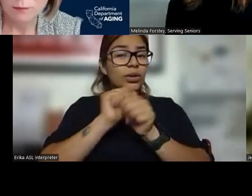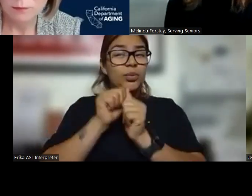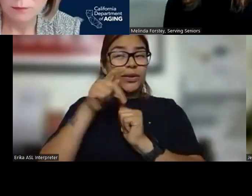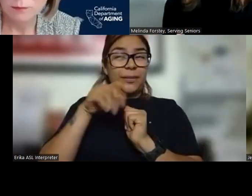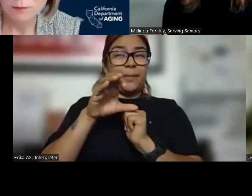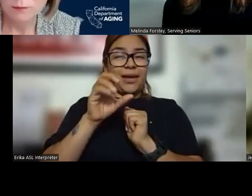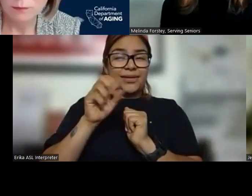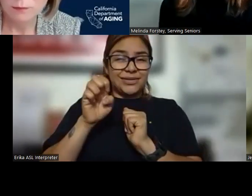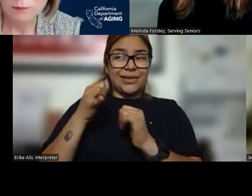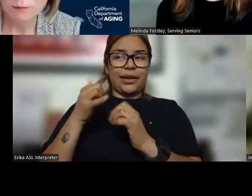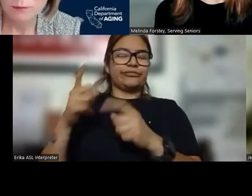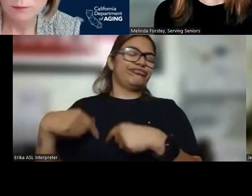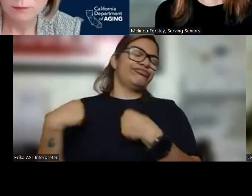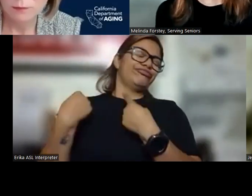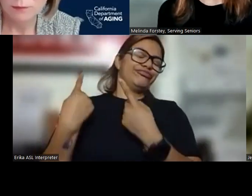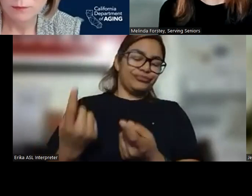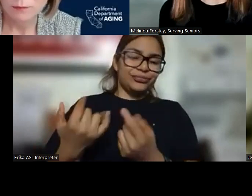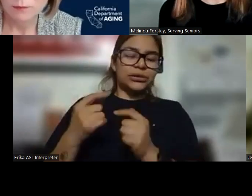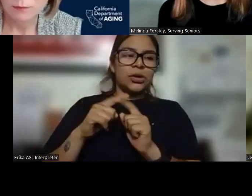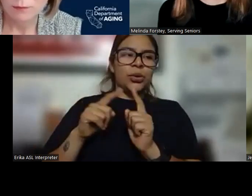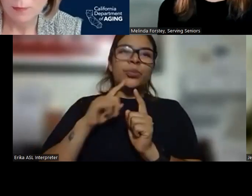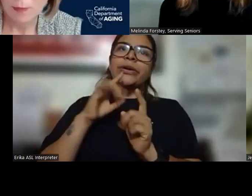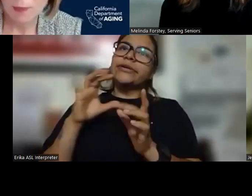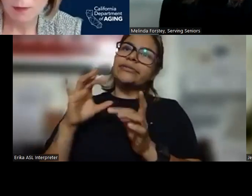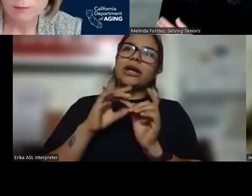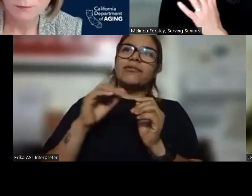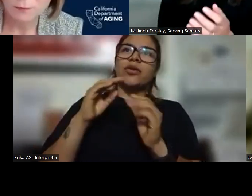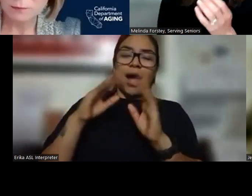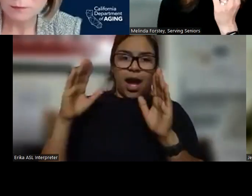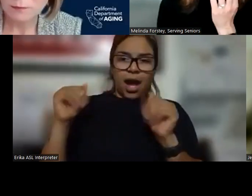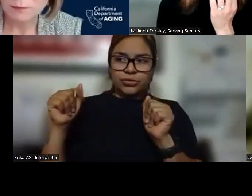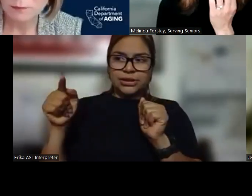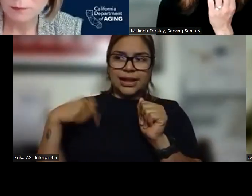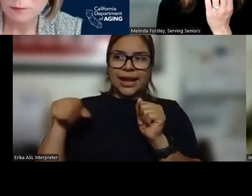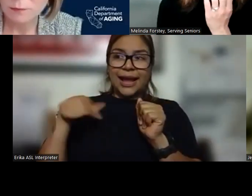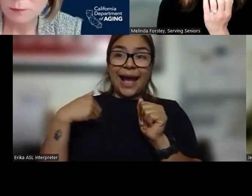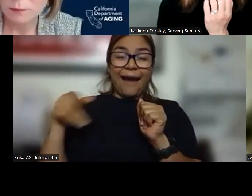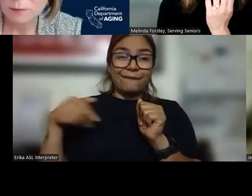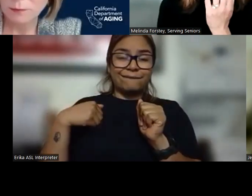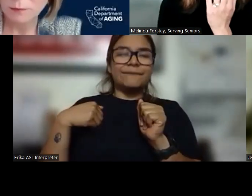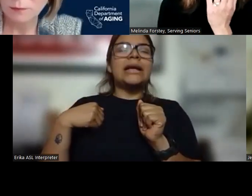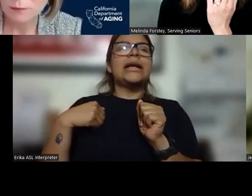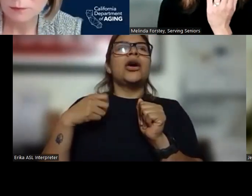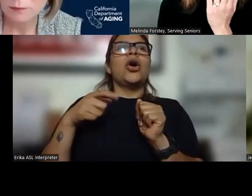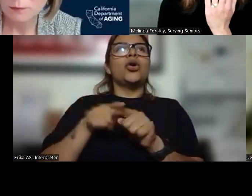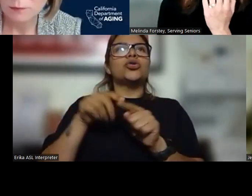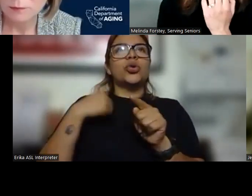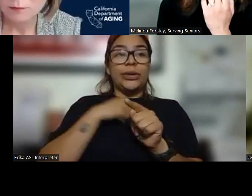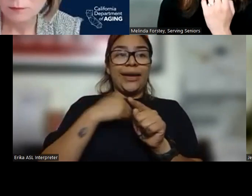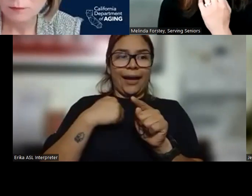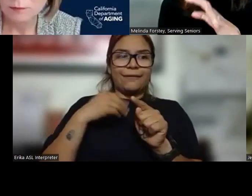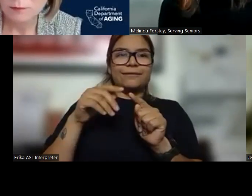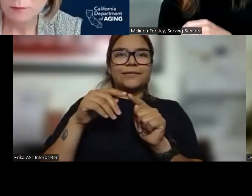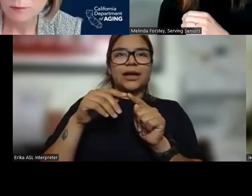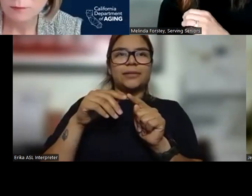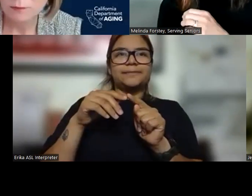they're partners both at the housing properties that we own and operate, which are tax credit buildings,